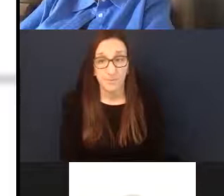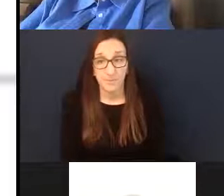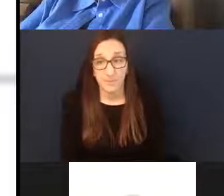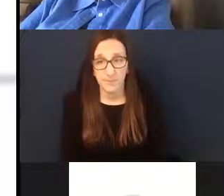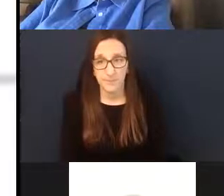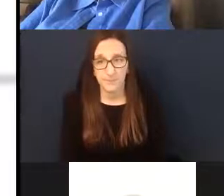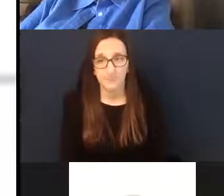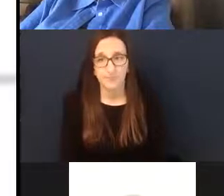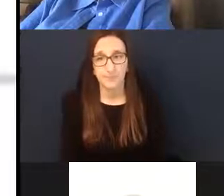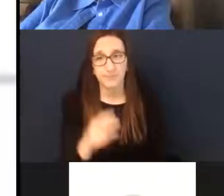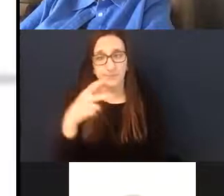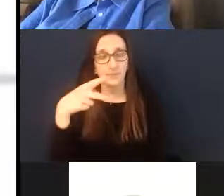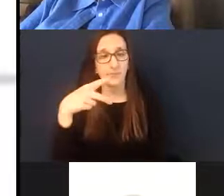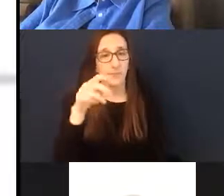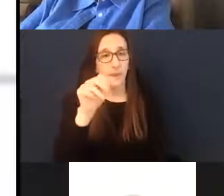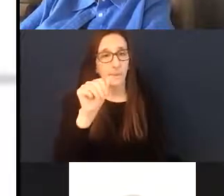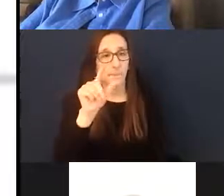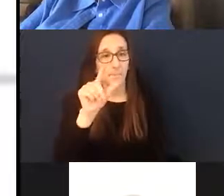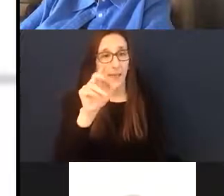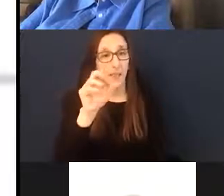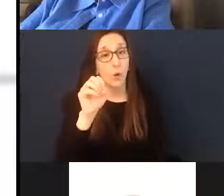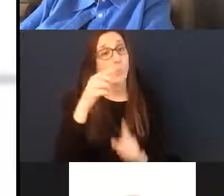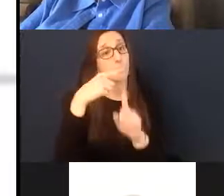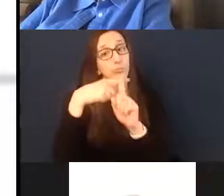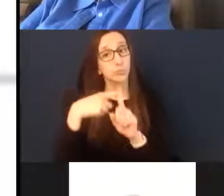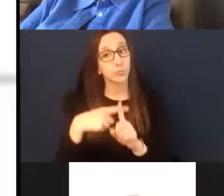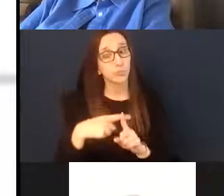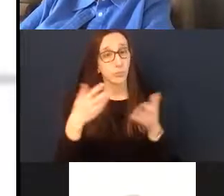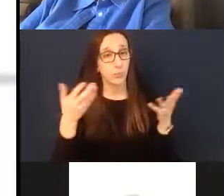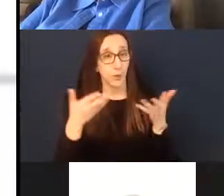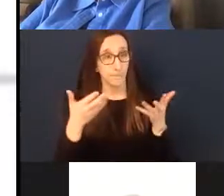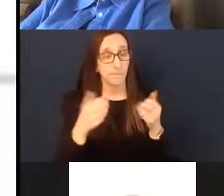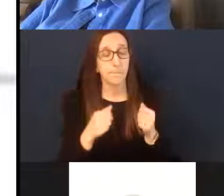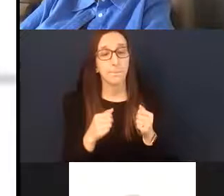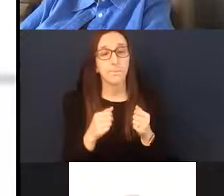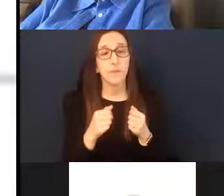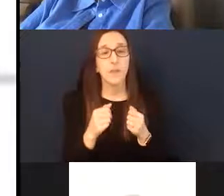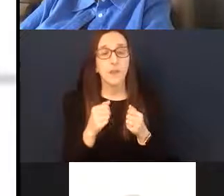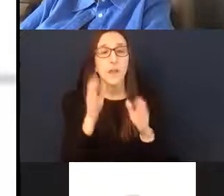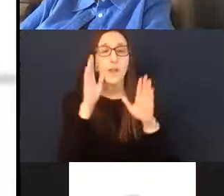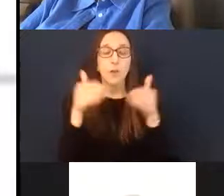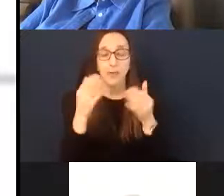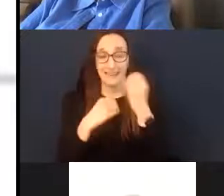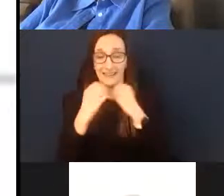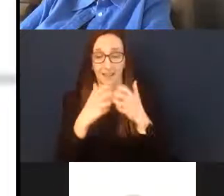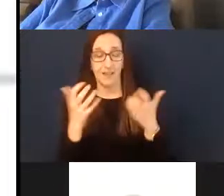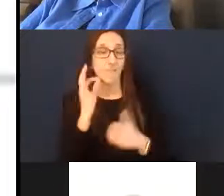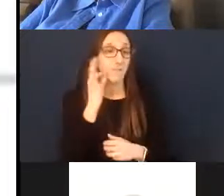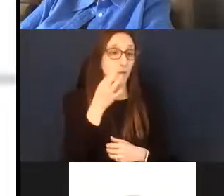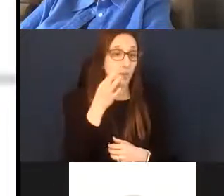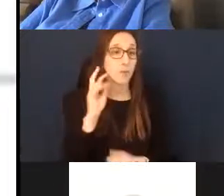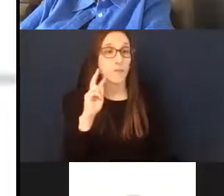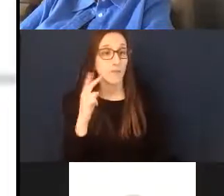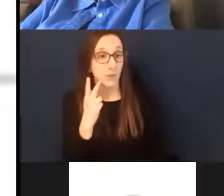So the paleo diet pros. So this diet focuses on eating lots of fruits and vegetables. So this